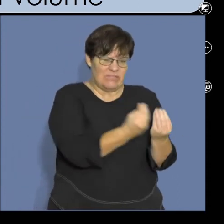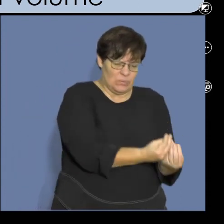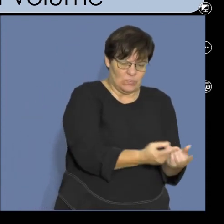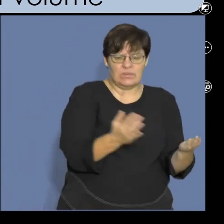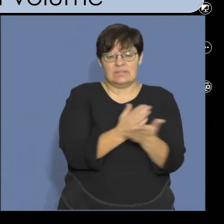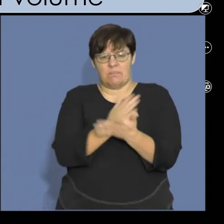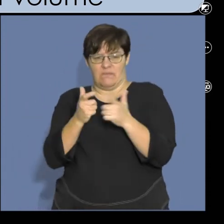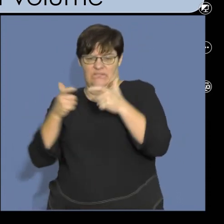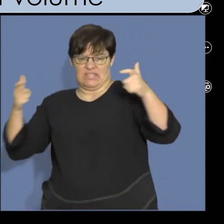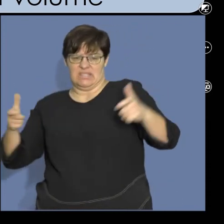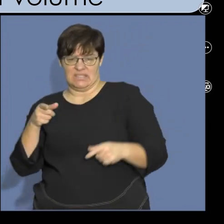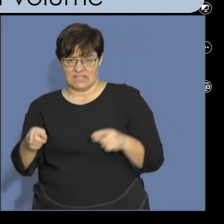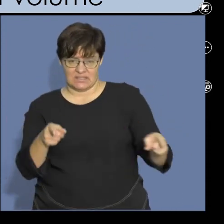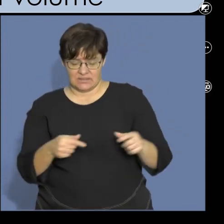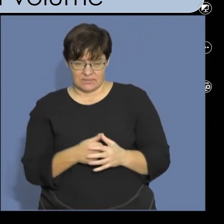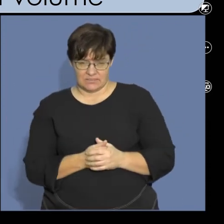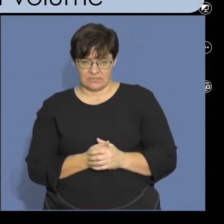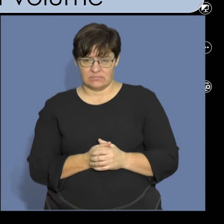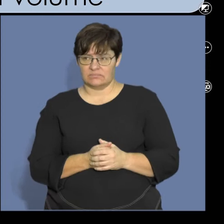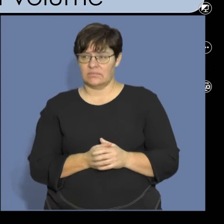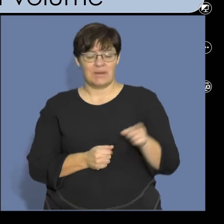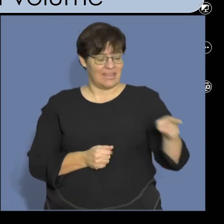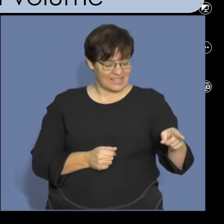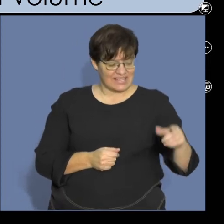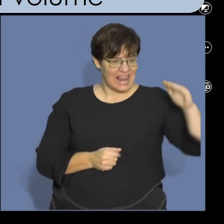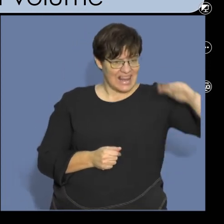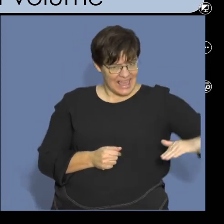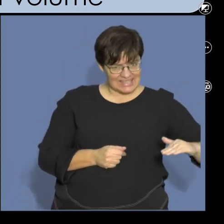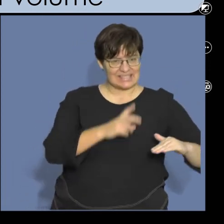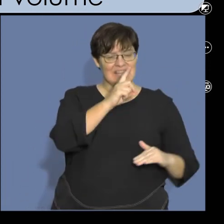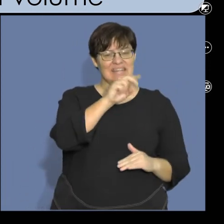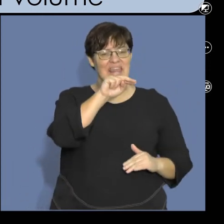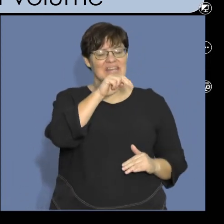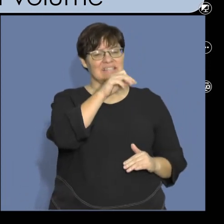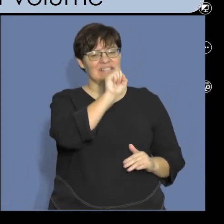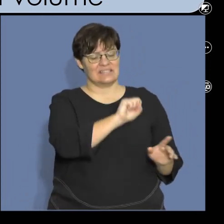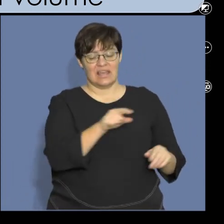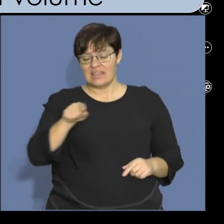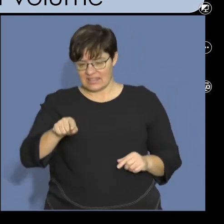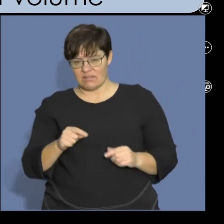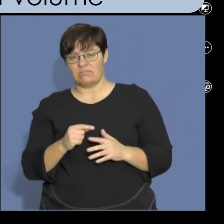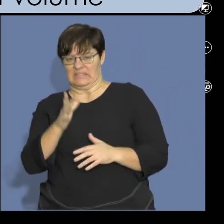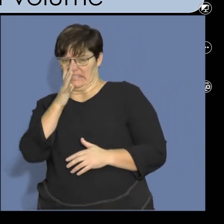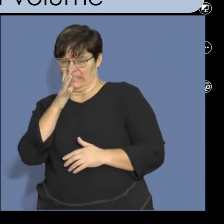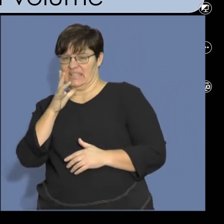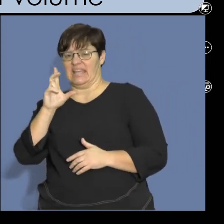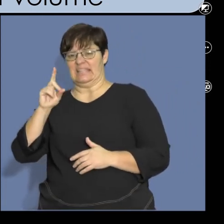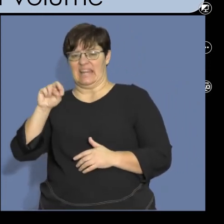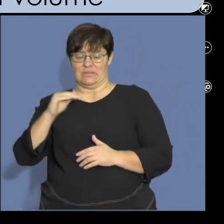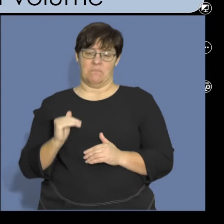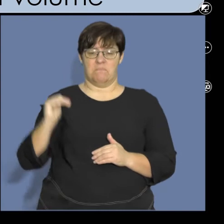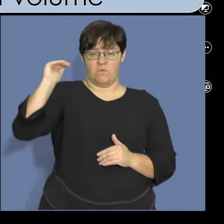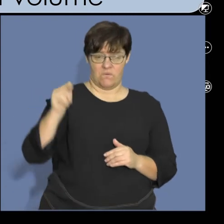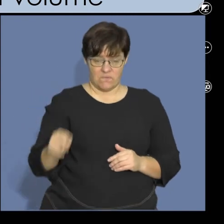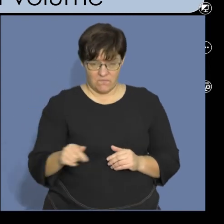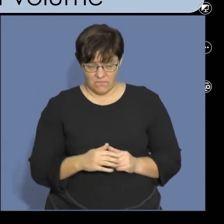the fact that this population is less dense than that population. So we